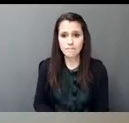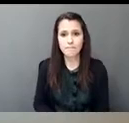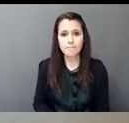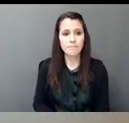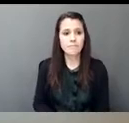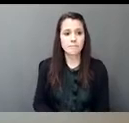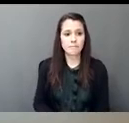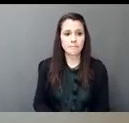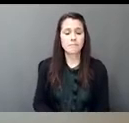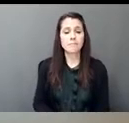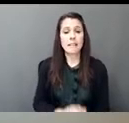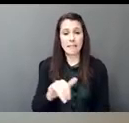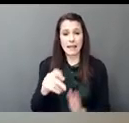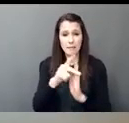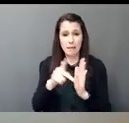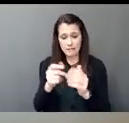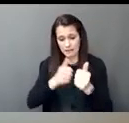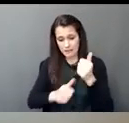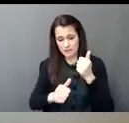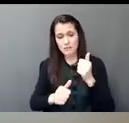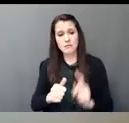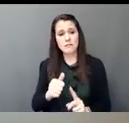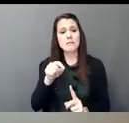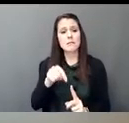Within that policy 1650,